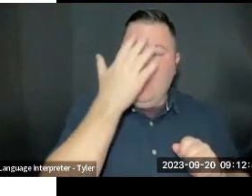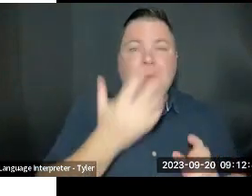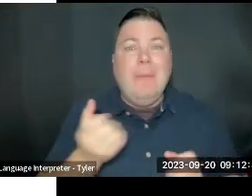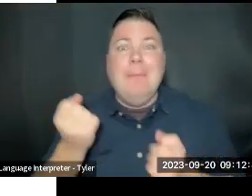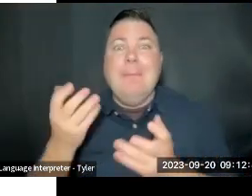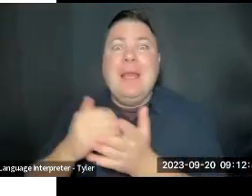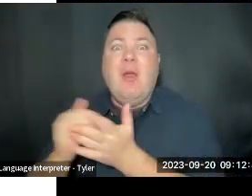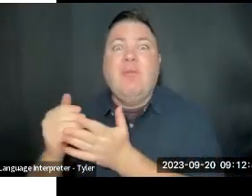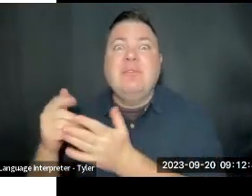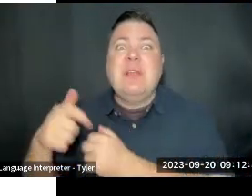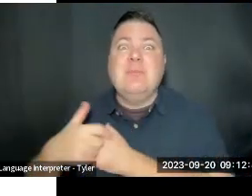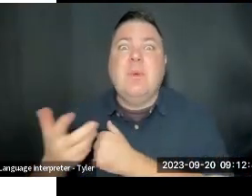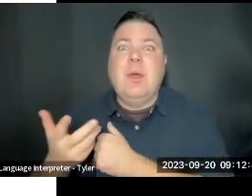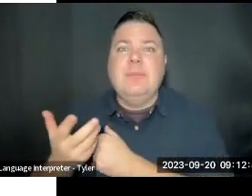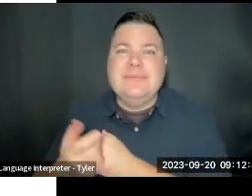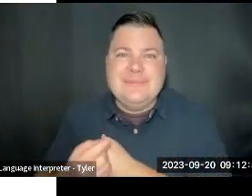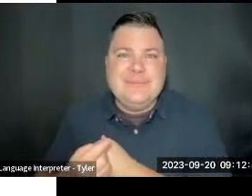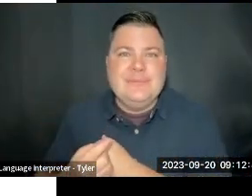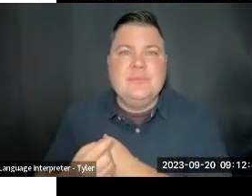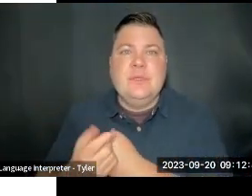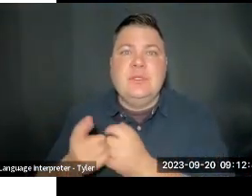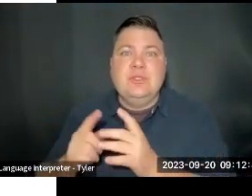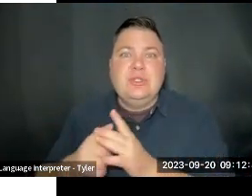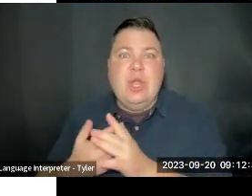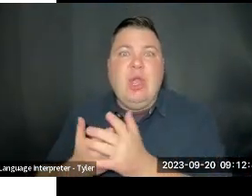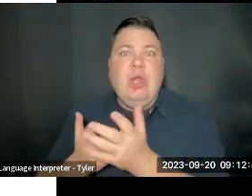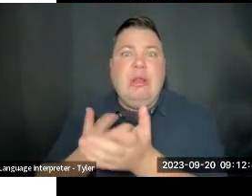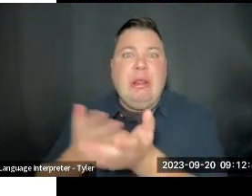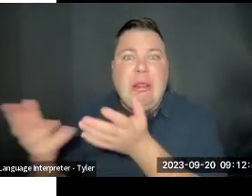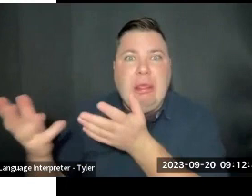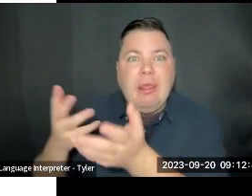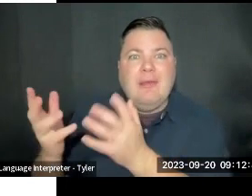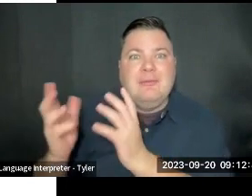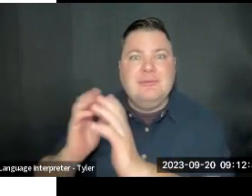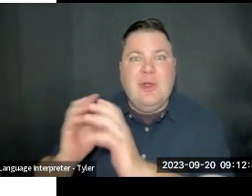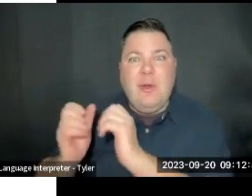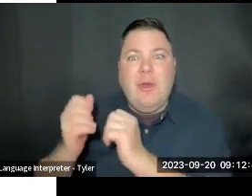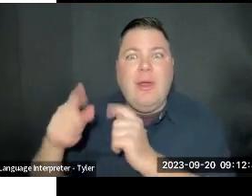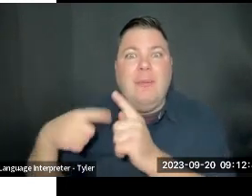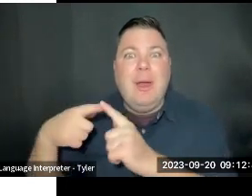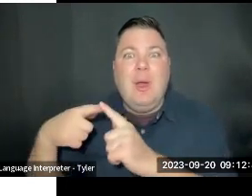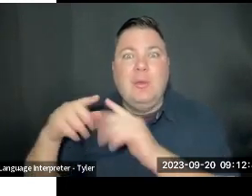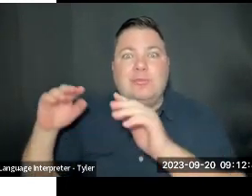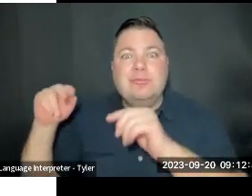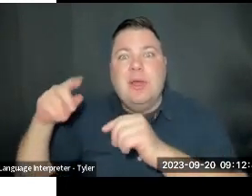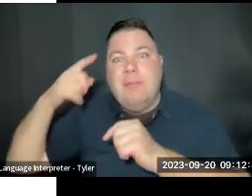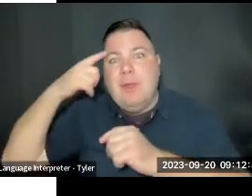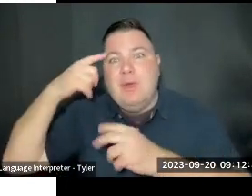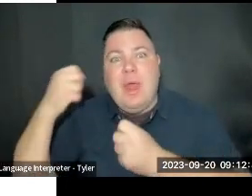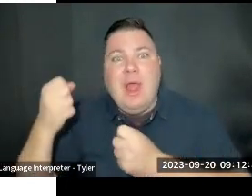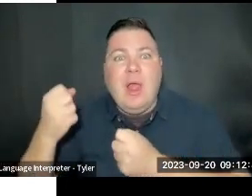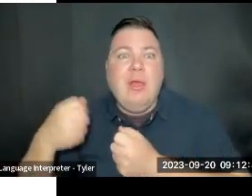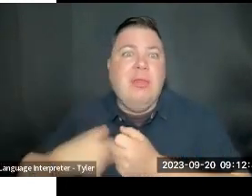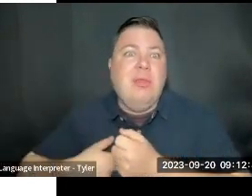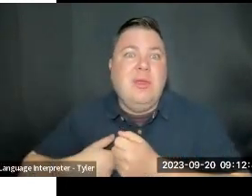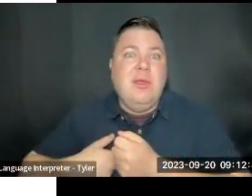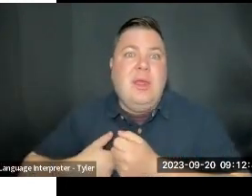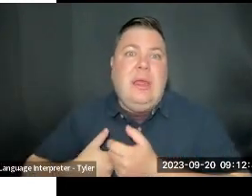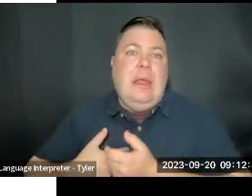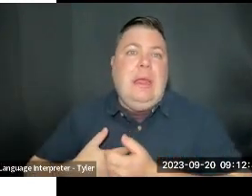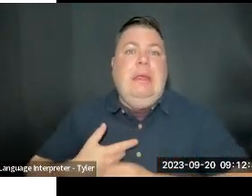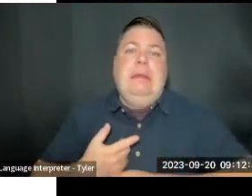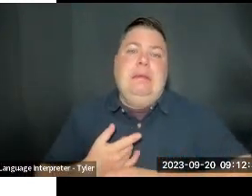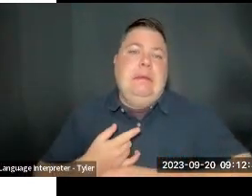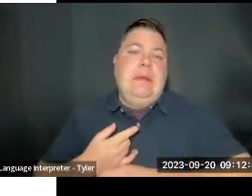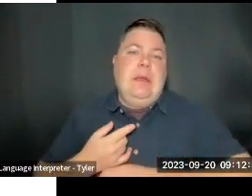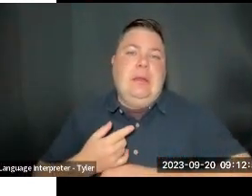they hesitate to start those conversations about mental health and substance use. And so mental health first aid